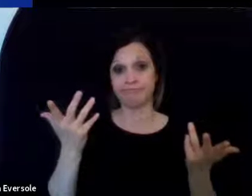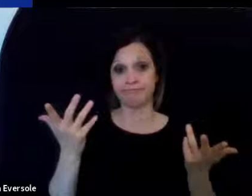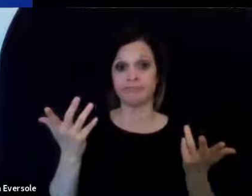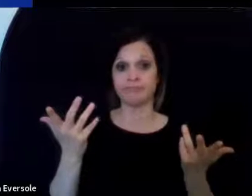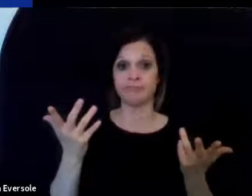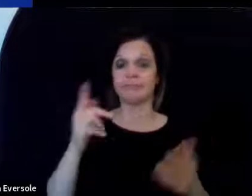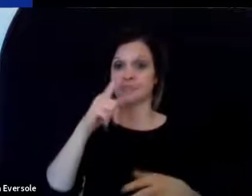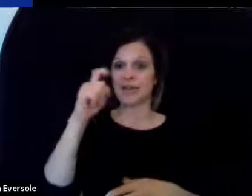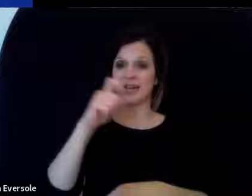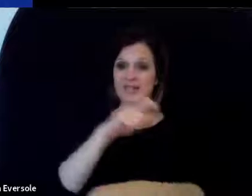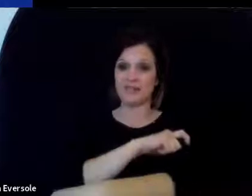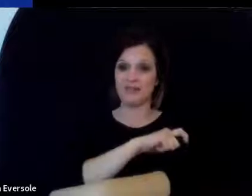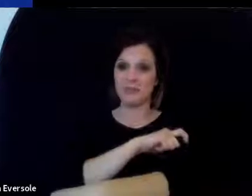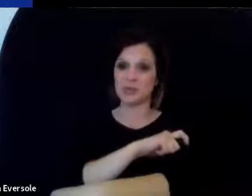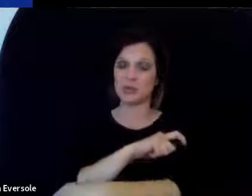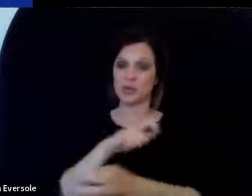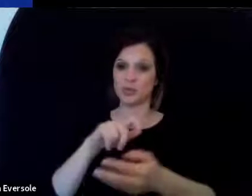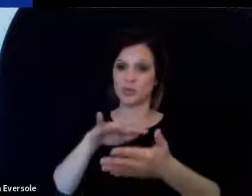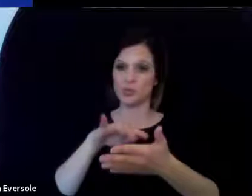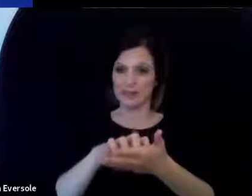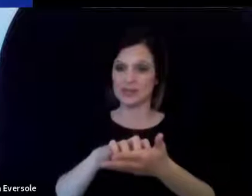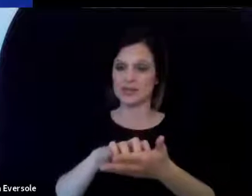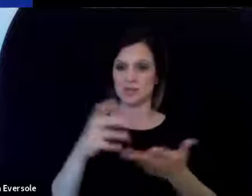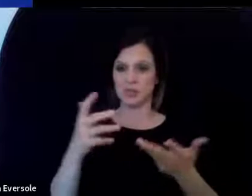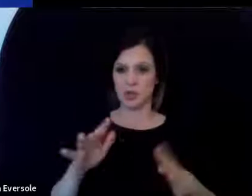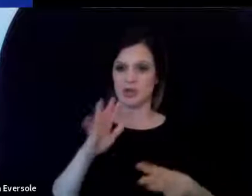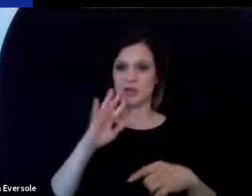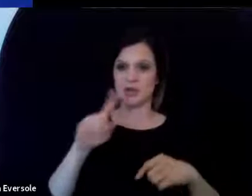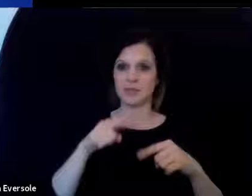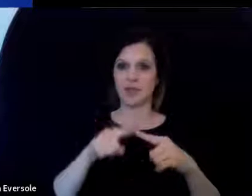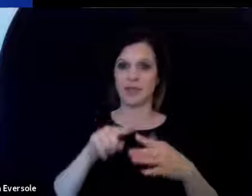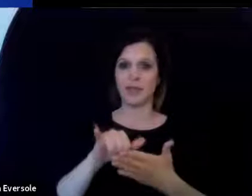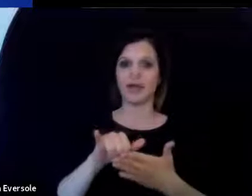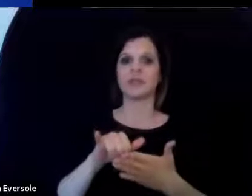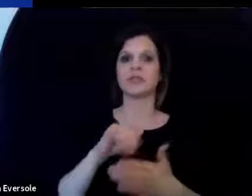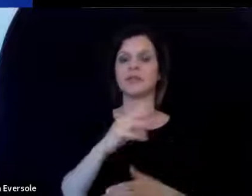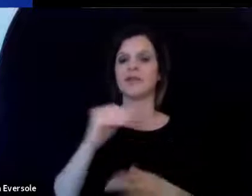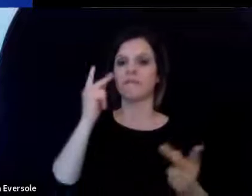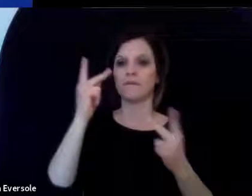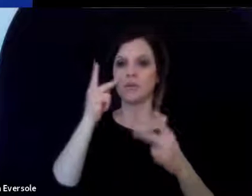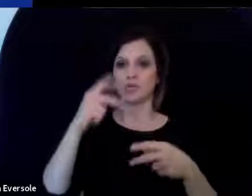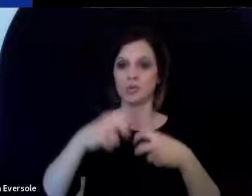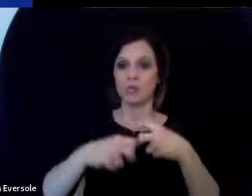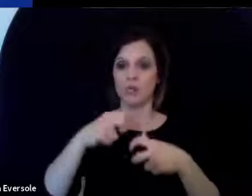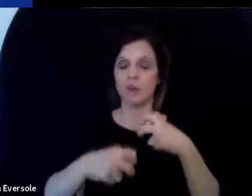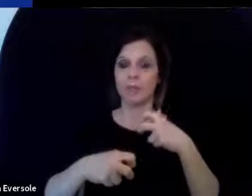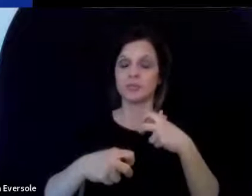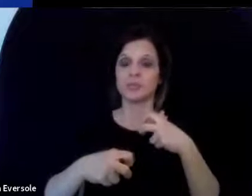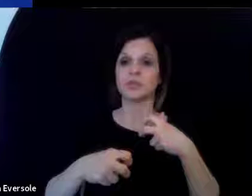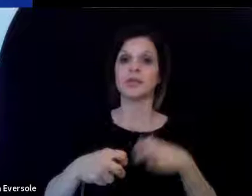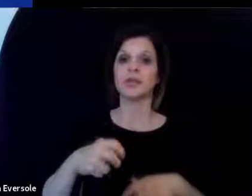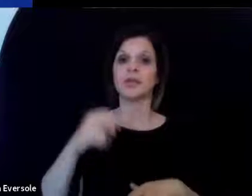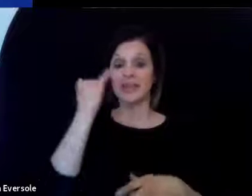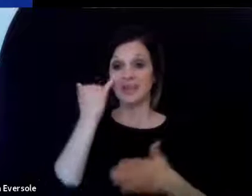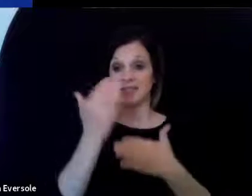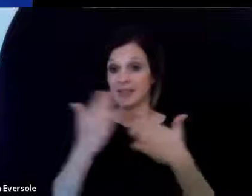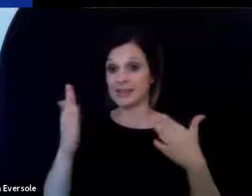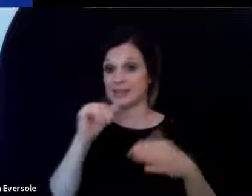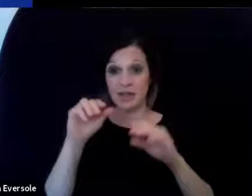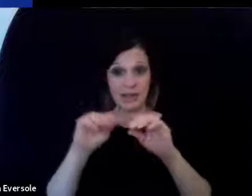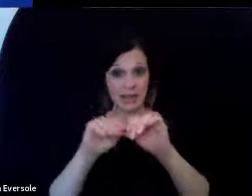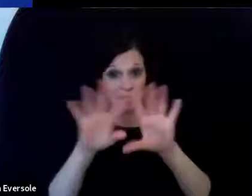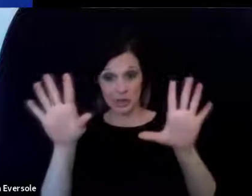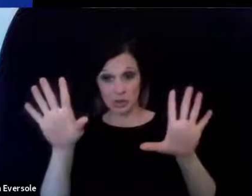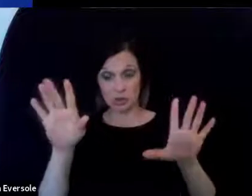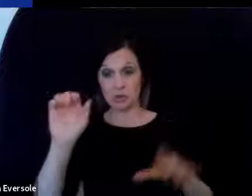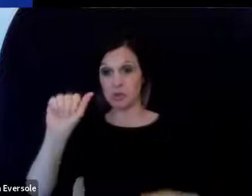associated muscle tone that we talked about and the vision problems, because if they have low acuity, they're going to be a little